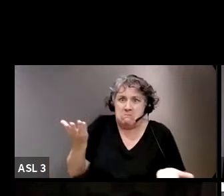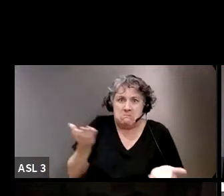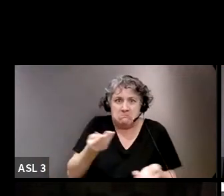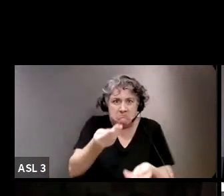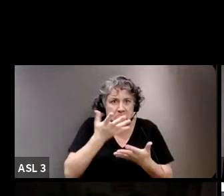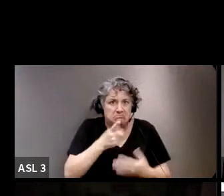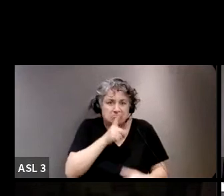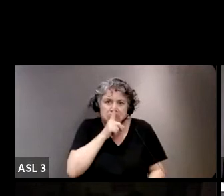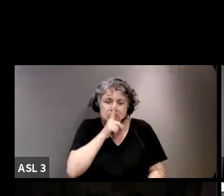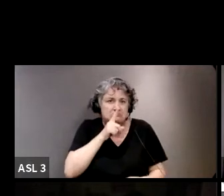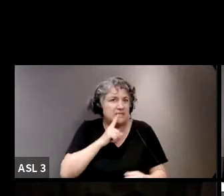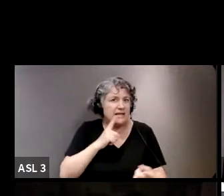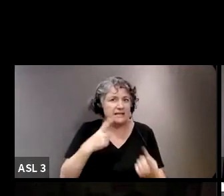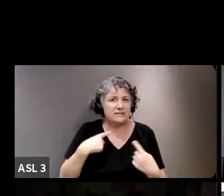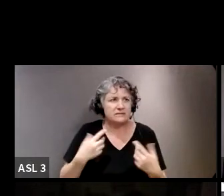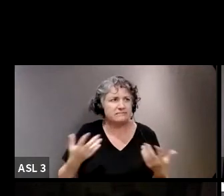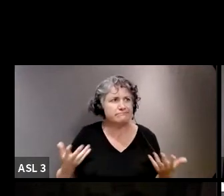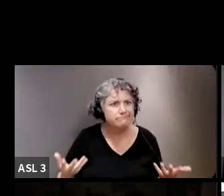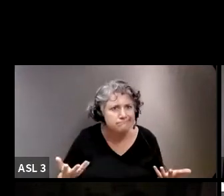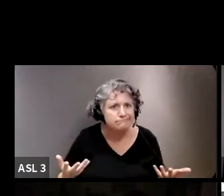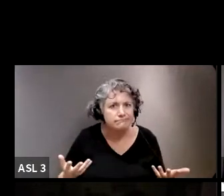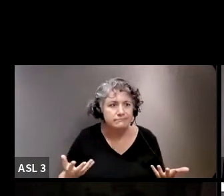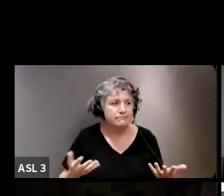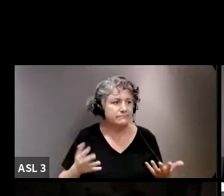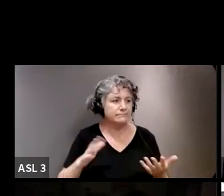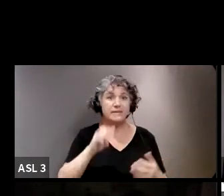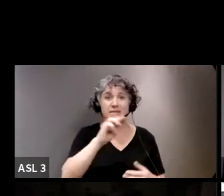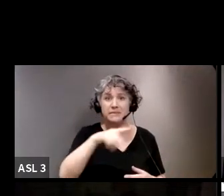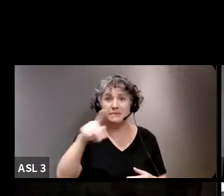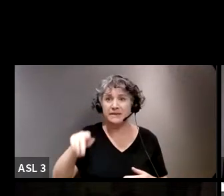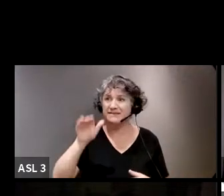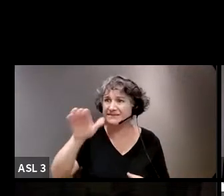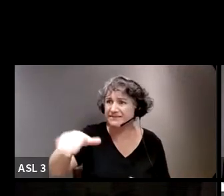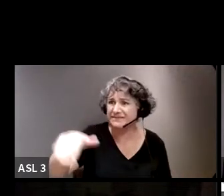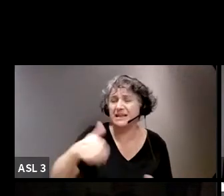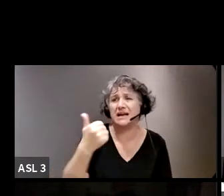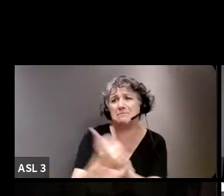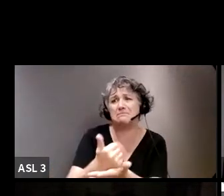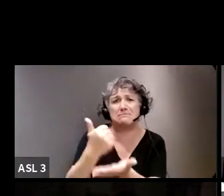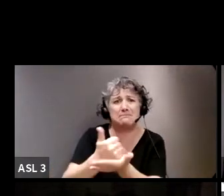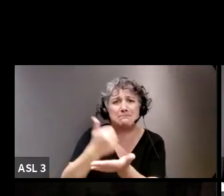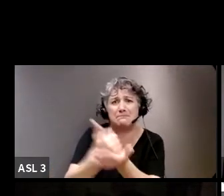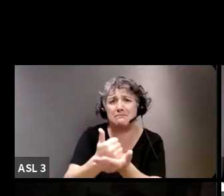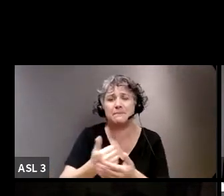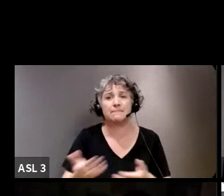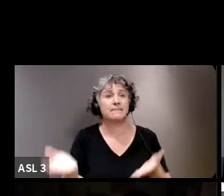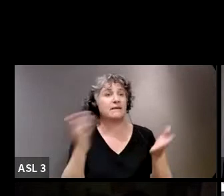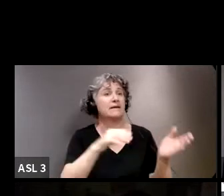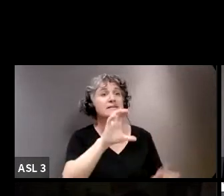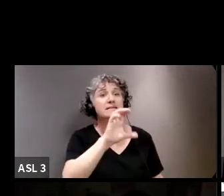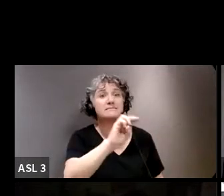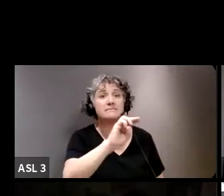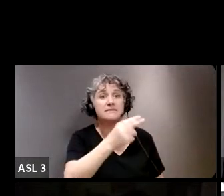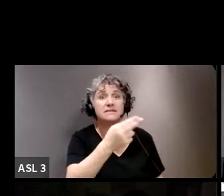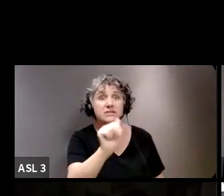really get answers there i've reached out to my mpp i've gone to cmha